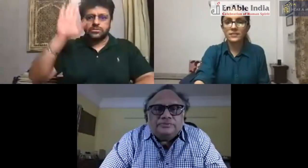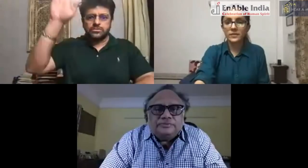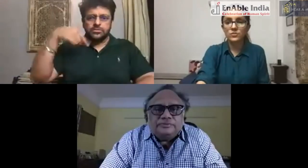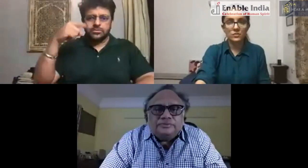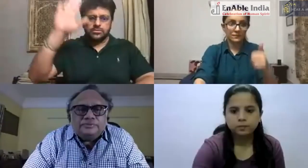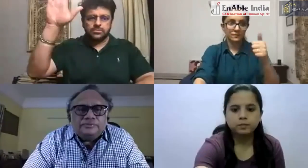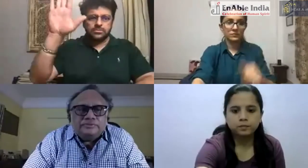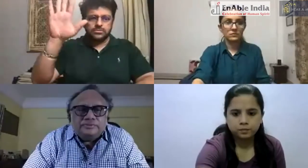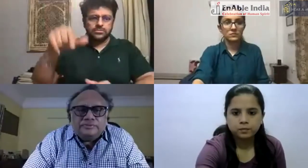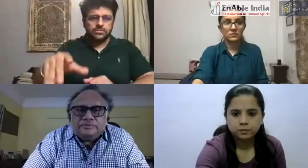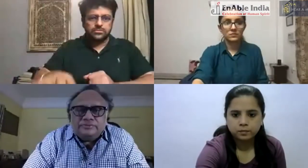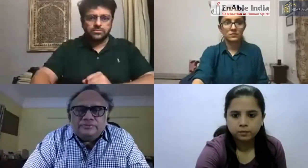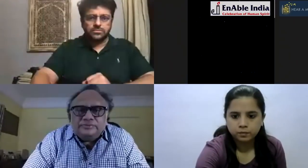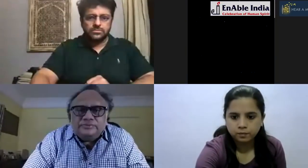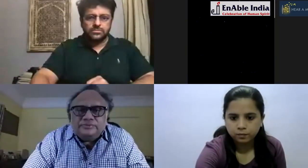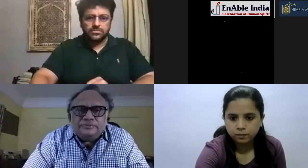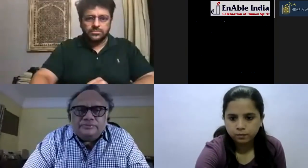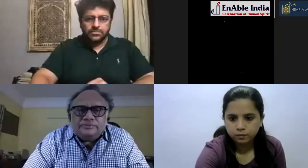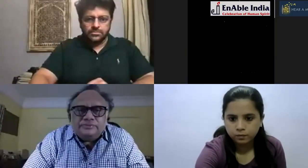Who has questions?